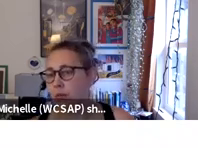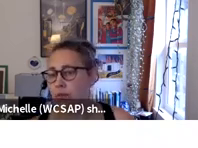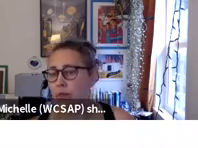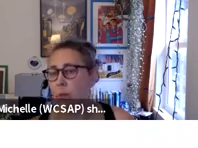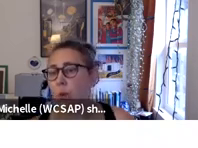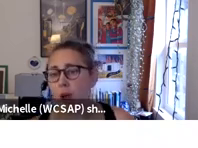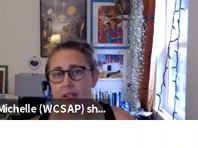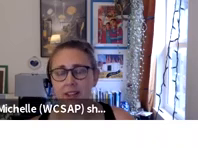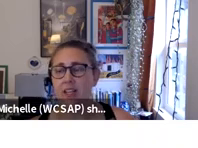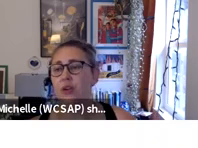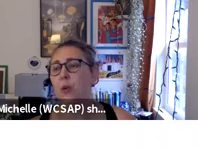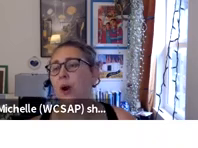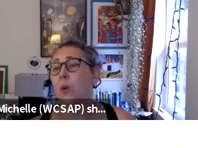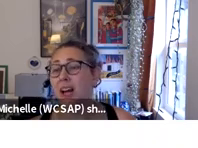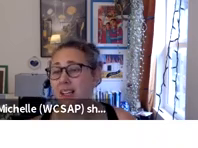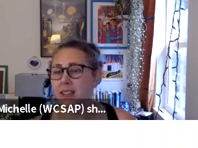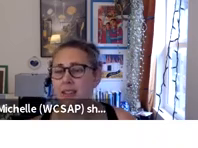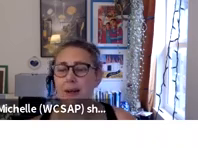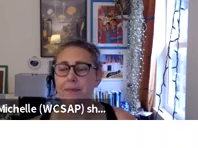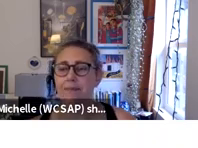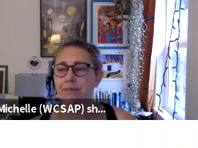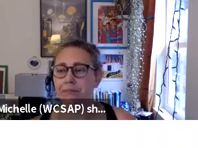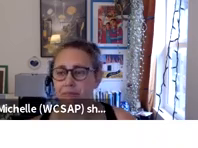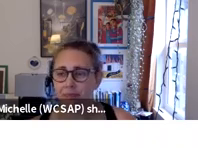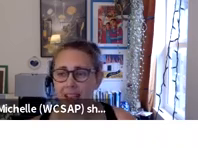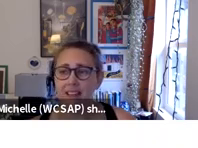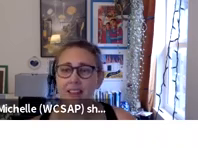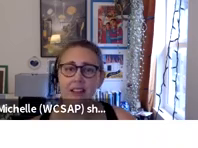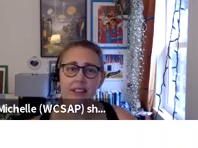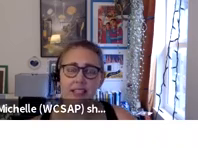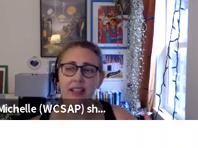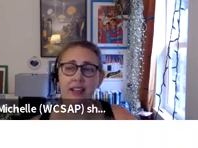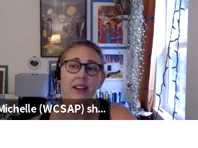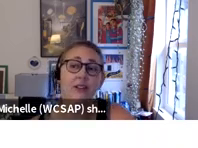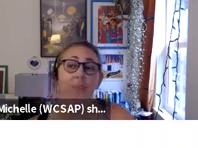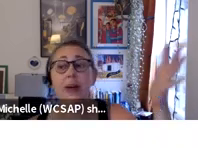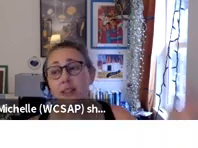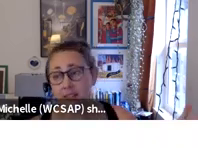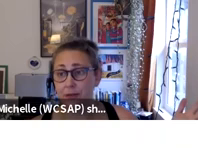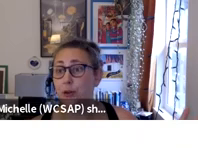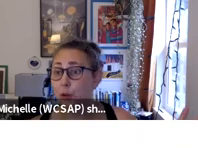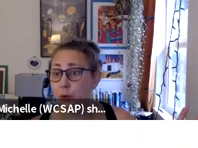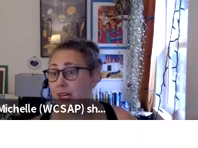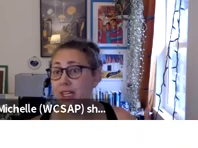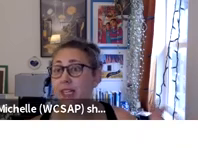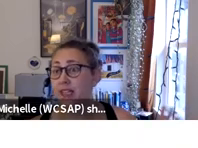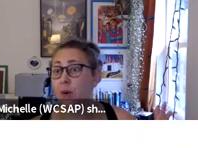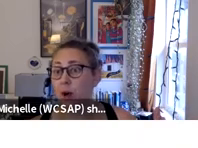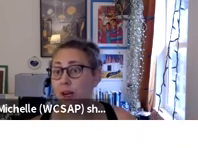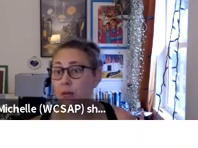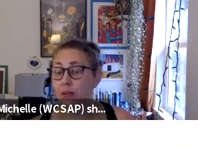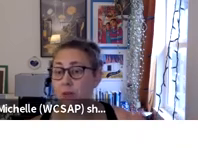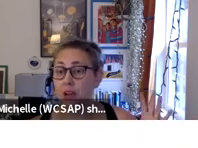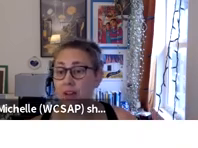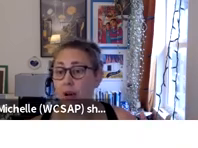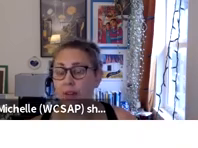they wanted, that they knew where it was, and that they could see that there's abundance of food and anything that they